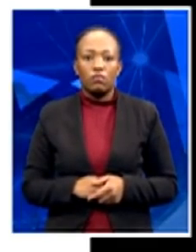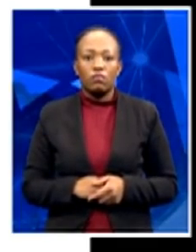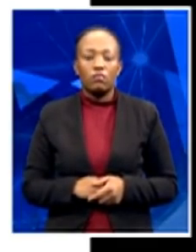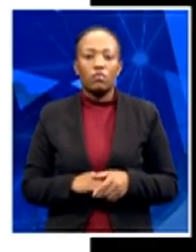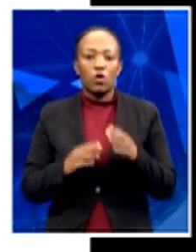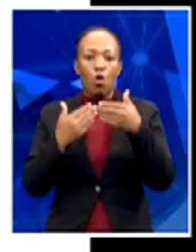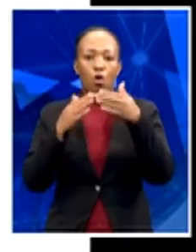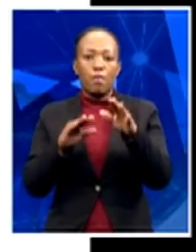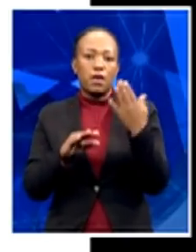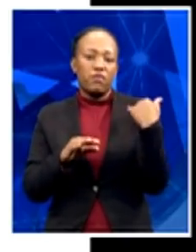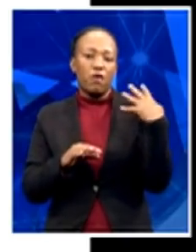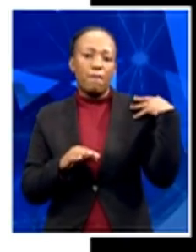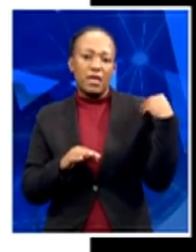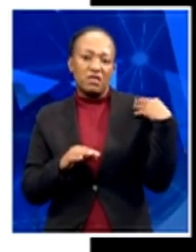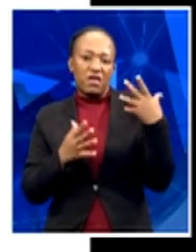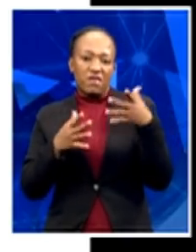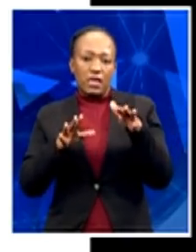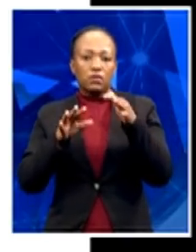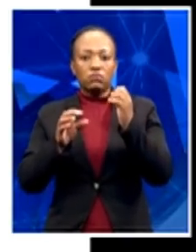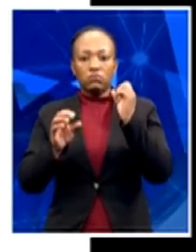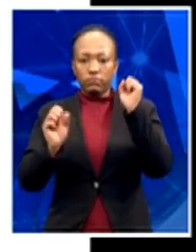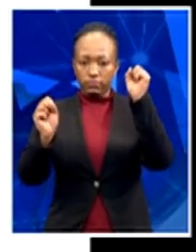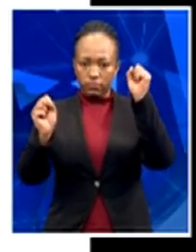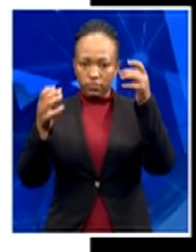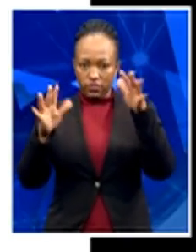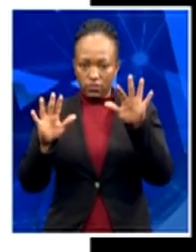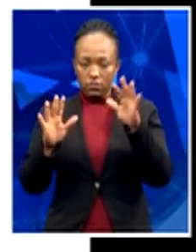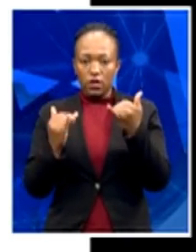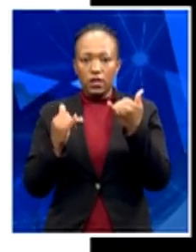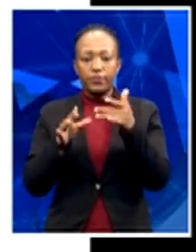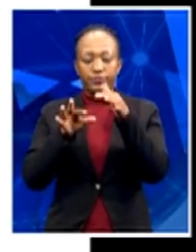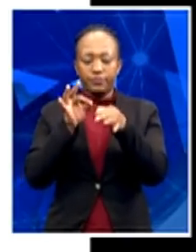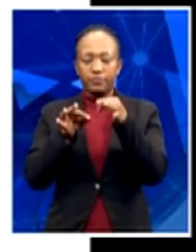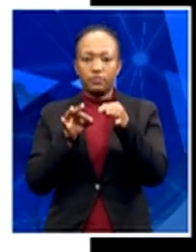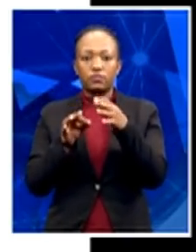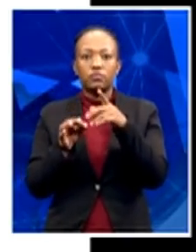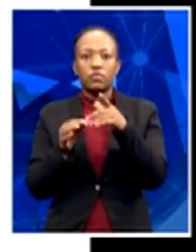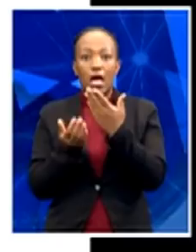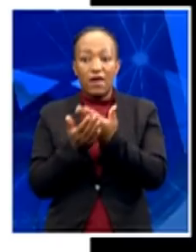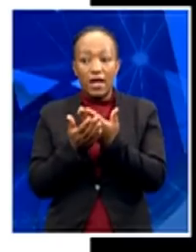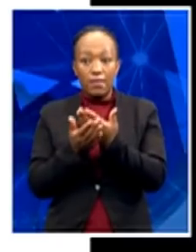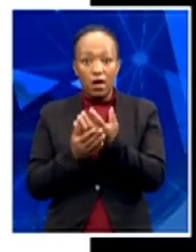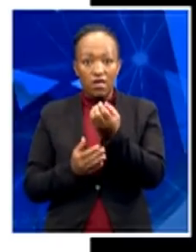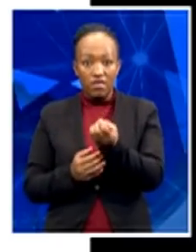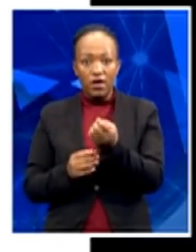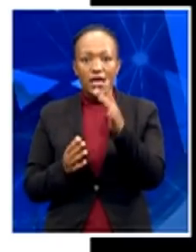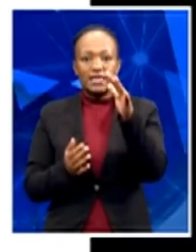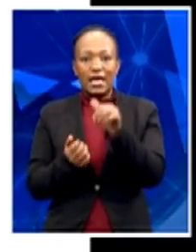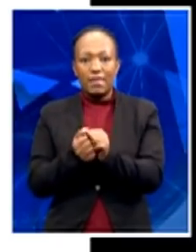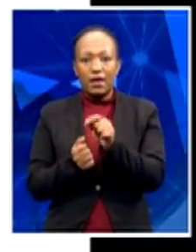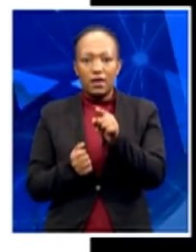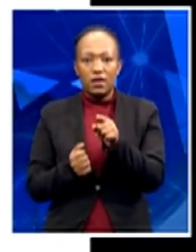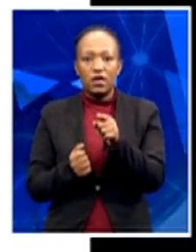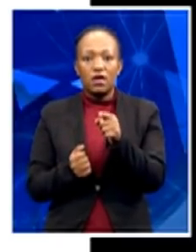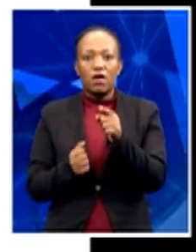we will just go through what is available now and the summary of the Ngubane report, the SIU process, and